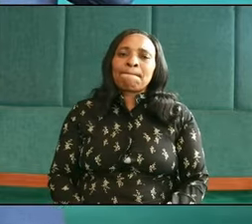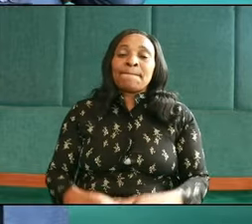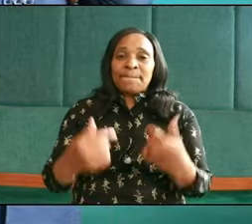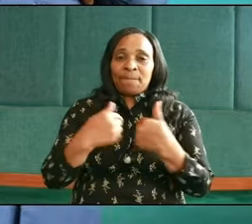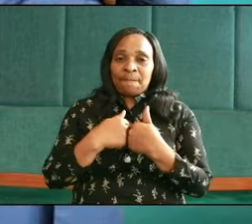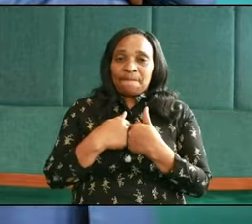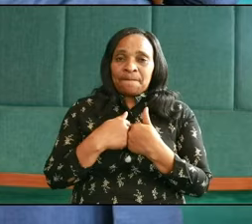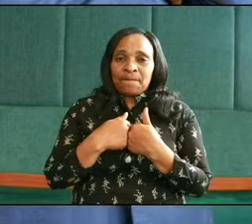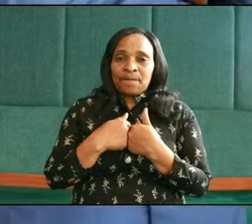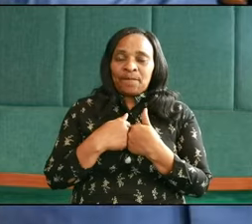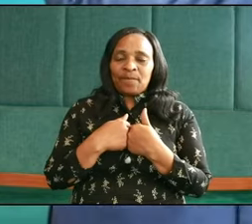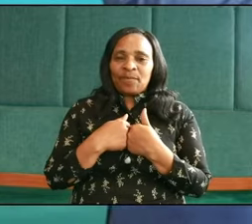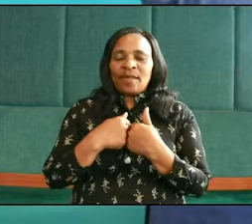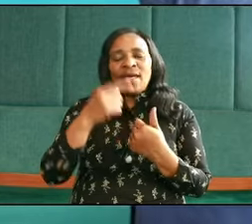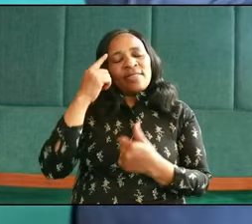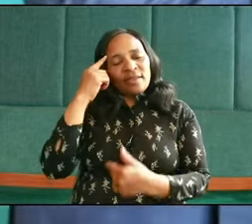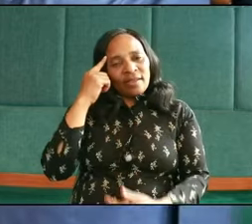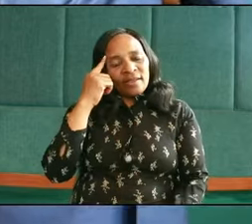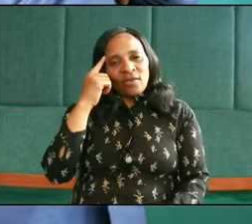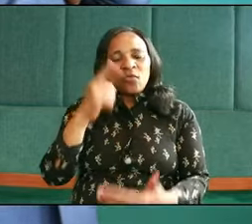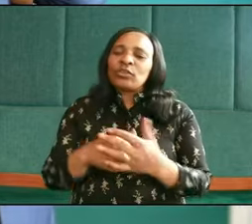I was also thinking of